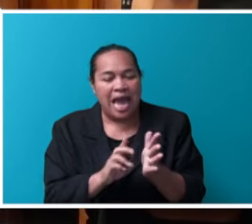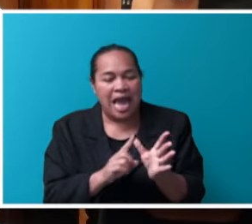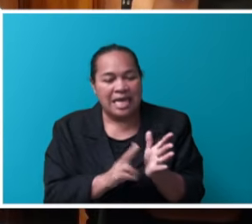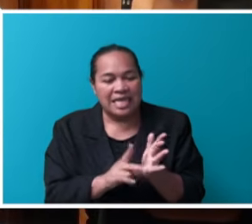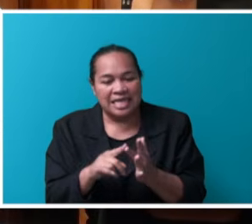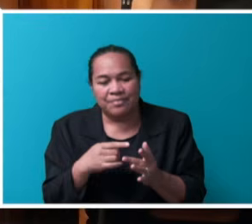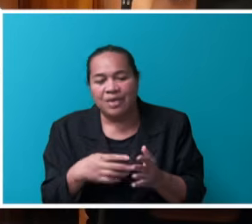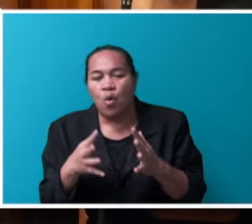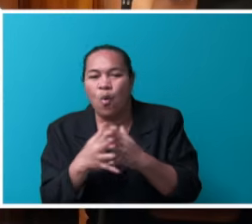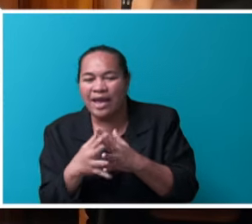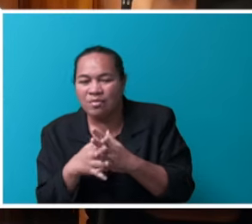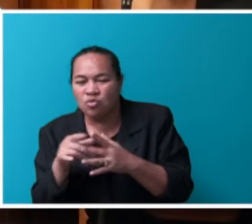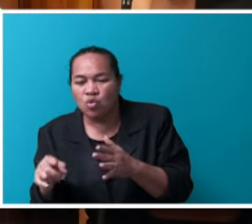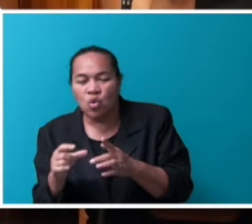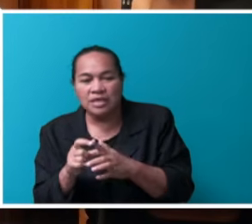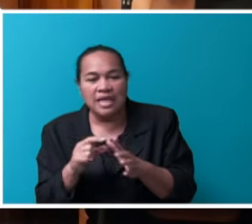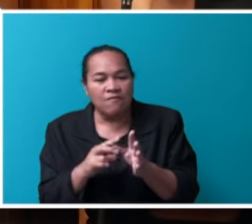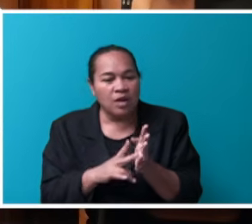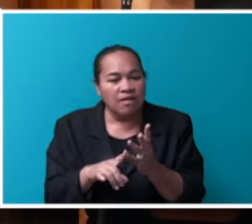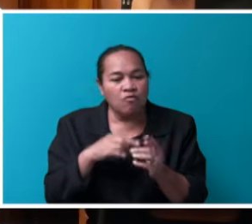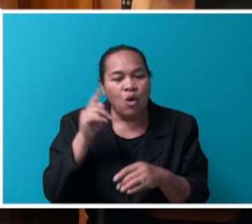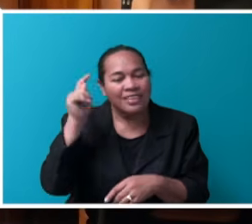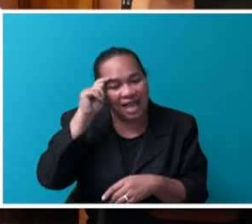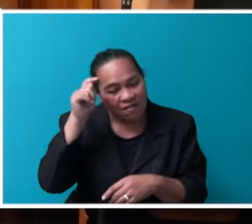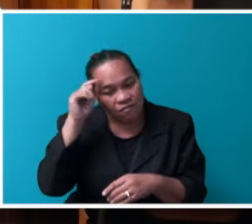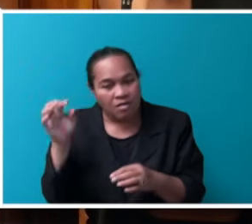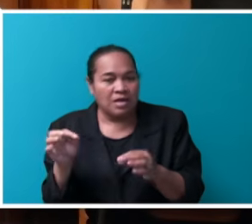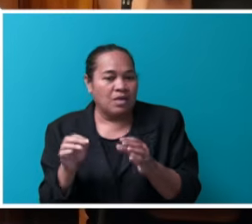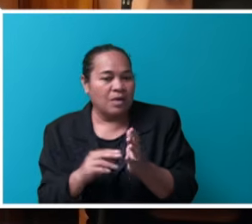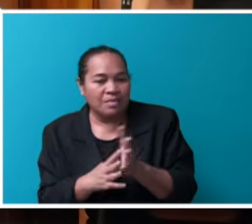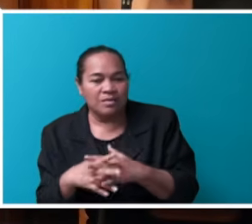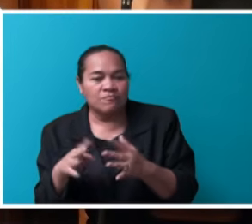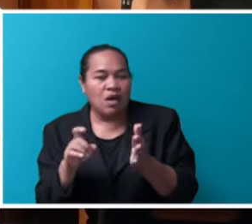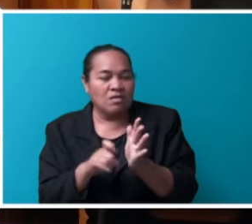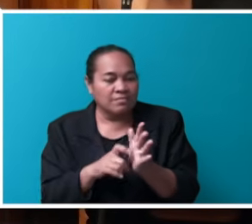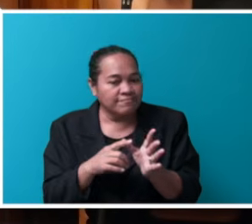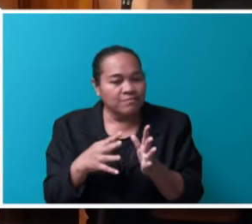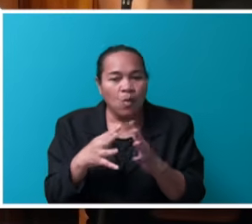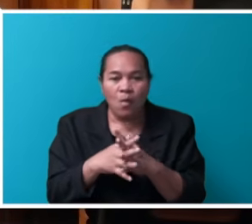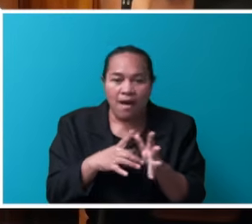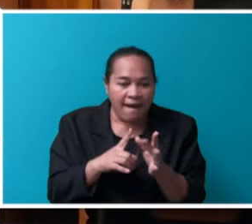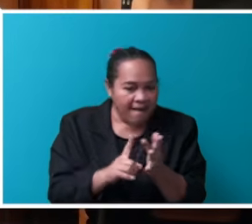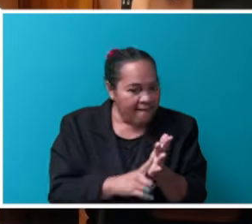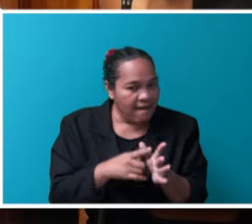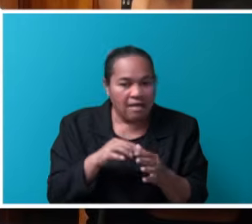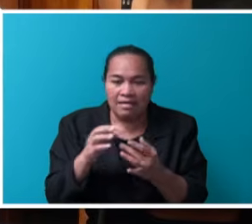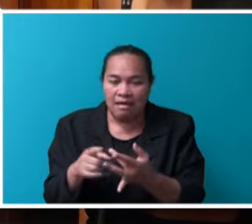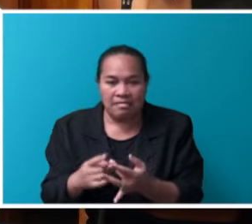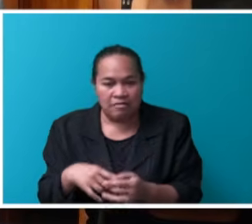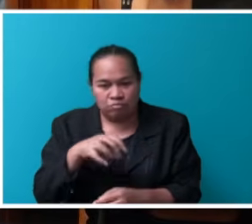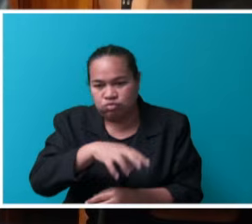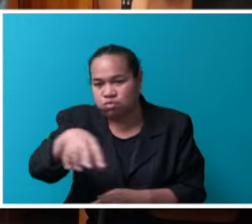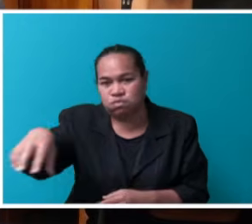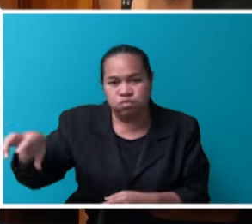Dawilevu, Tawakumbu, Tabua, Wairambatia, Tandirua, Wangandra, Waila, and Baikomba. Mr.